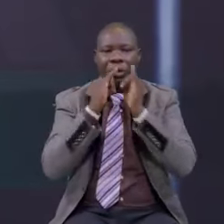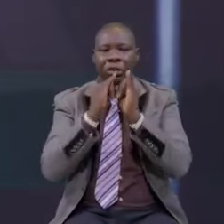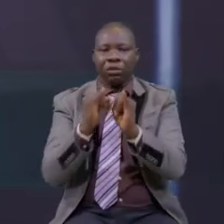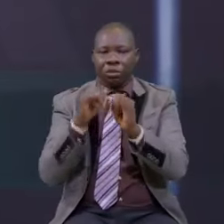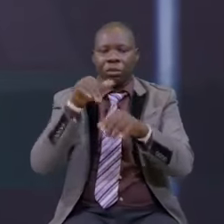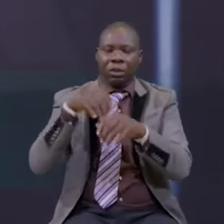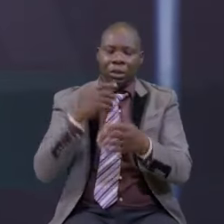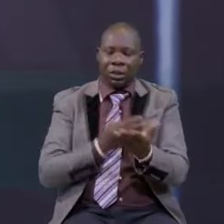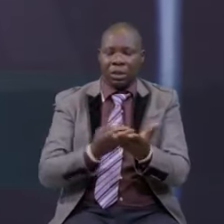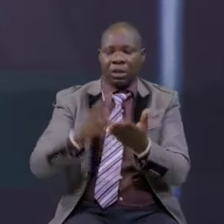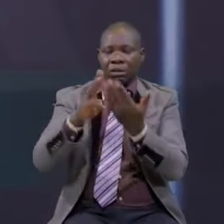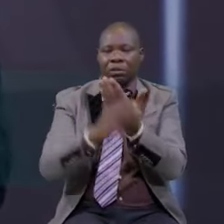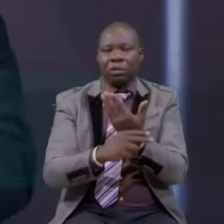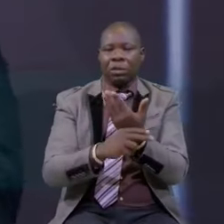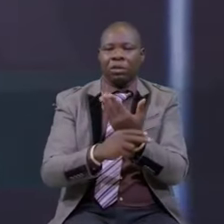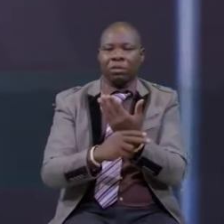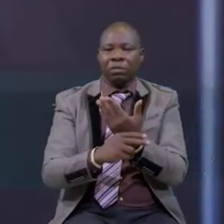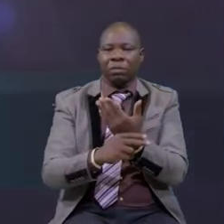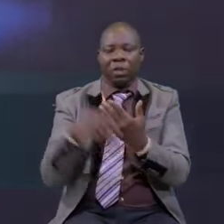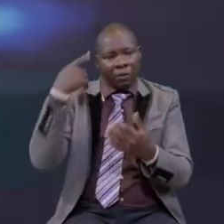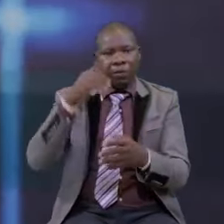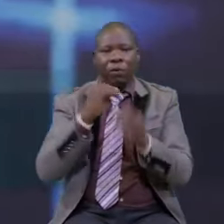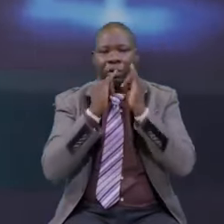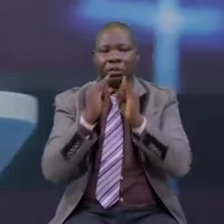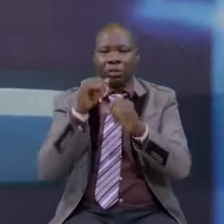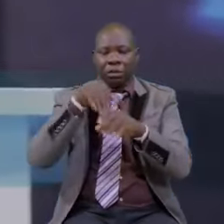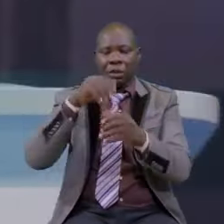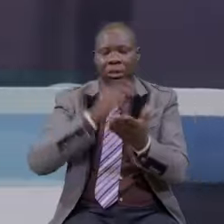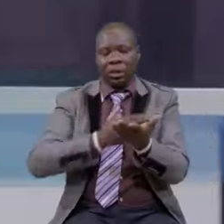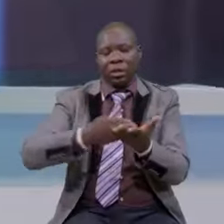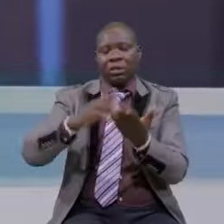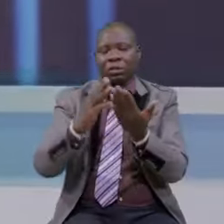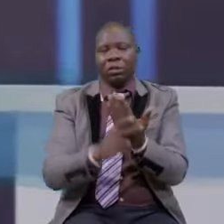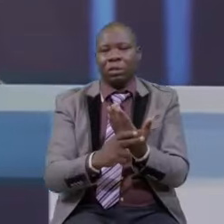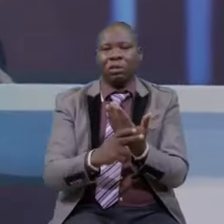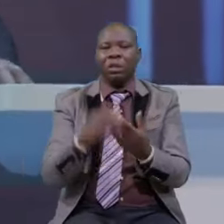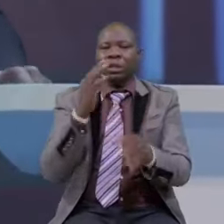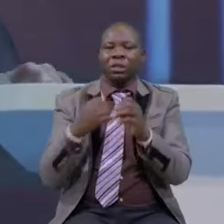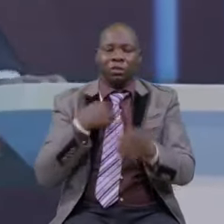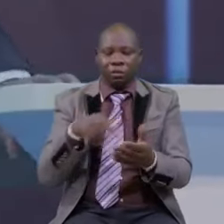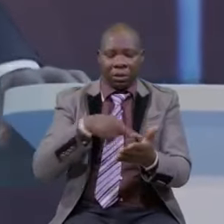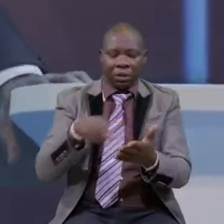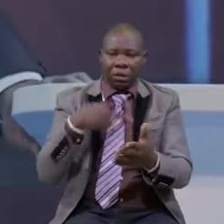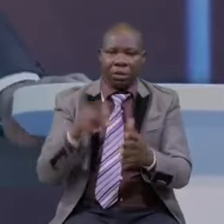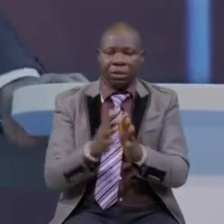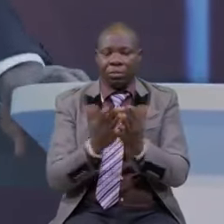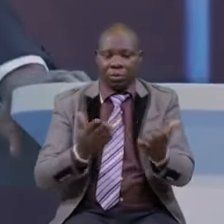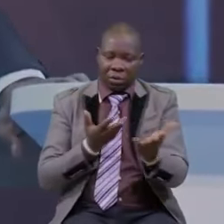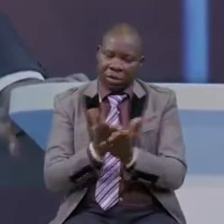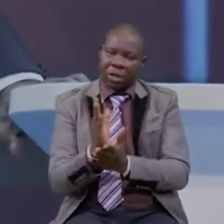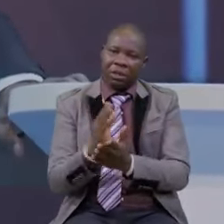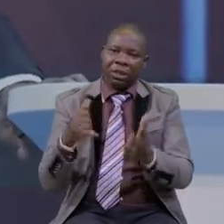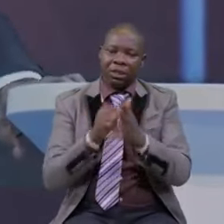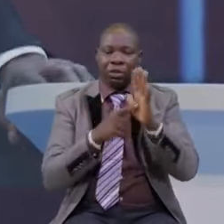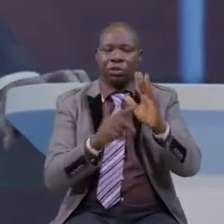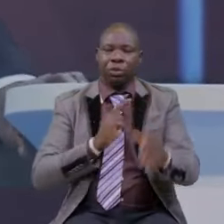in righteousness, for instruction in righteousness. If we read the book aright, it shows us